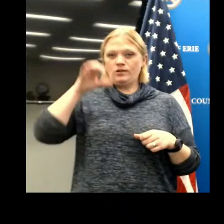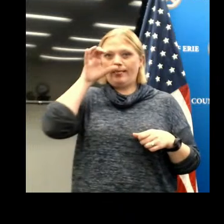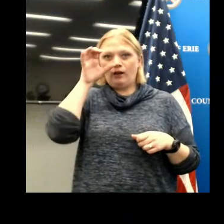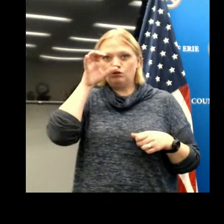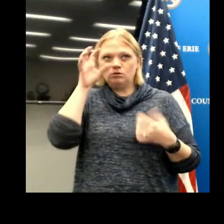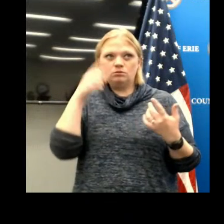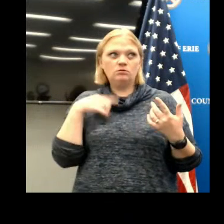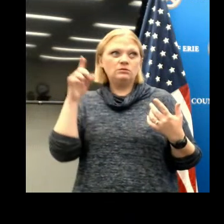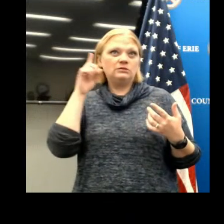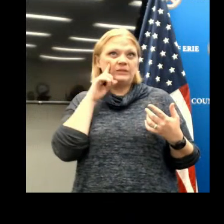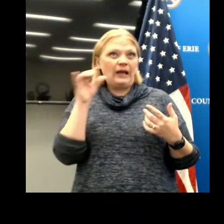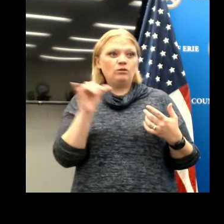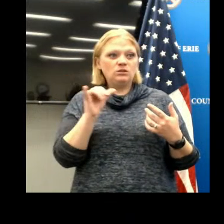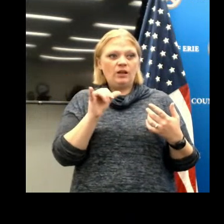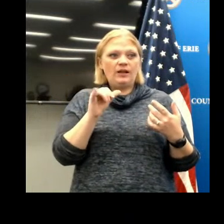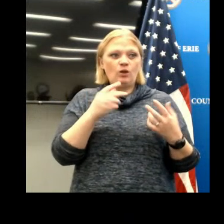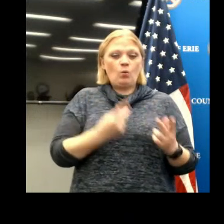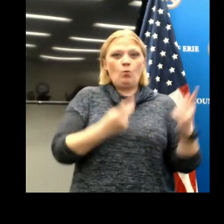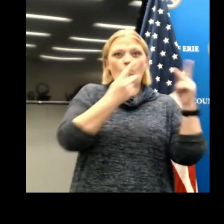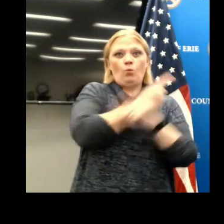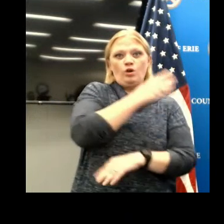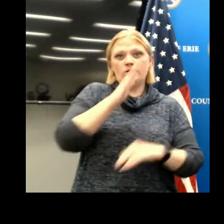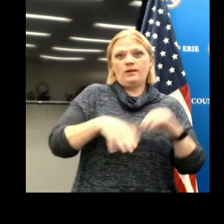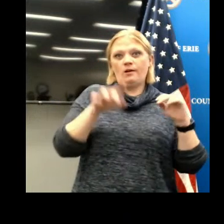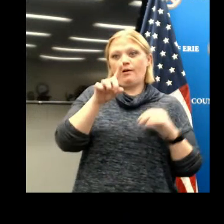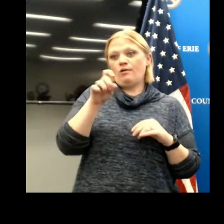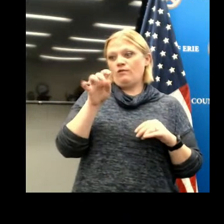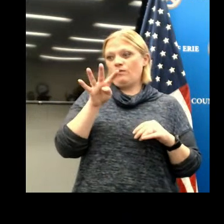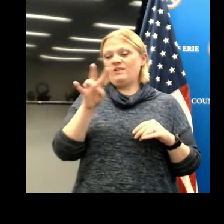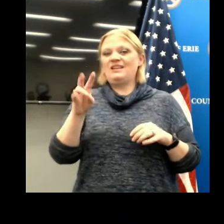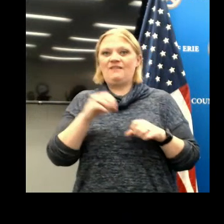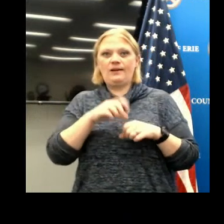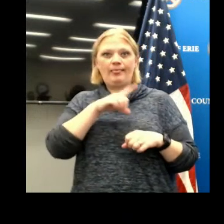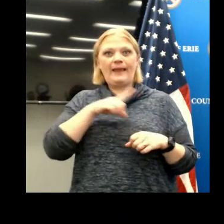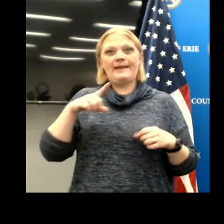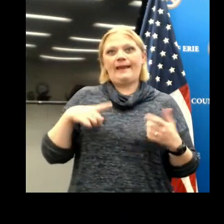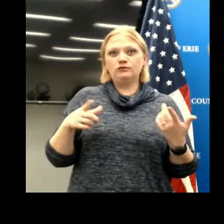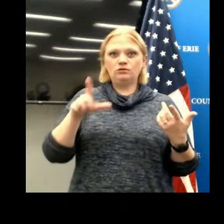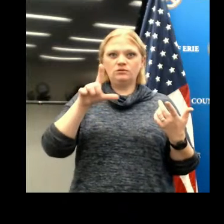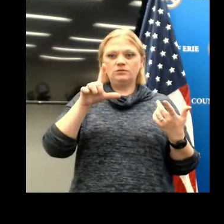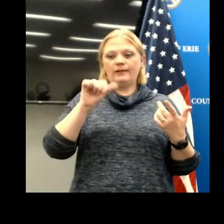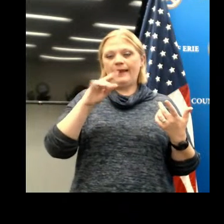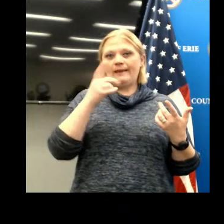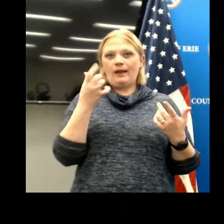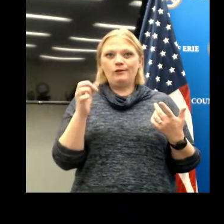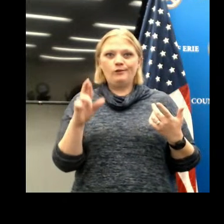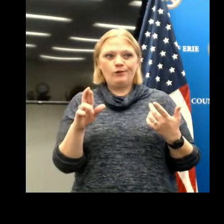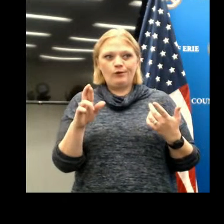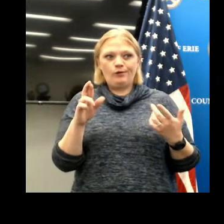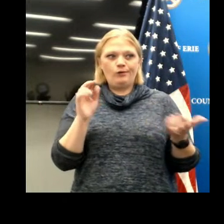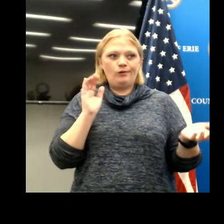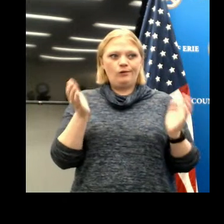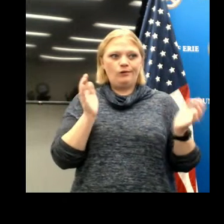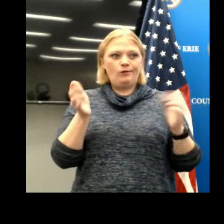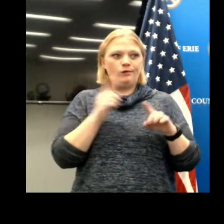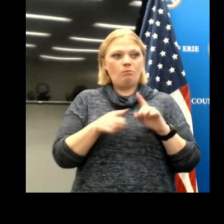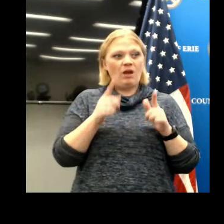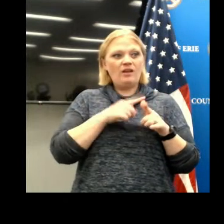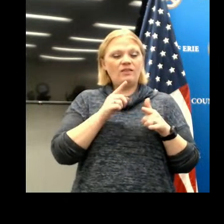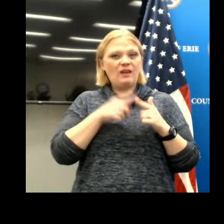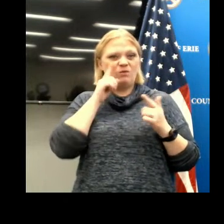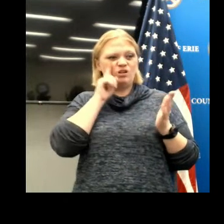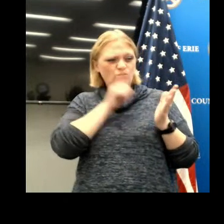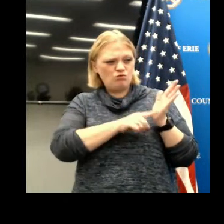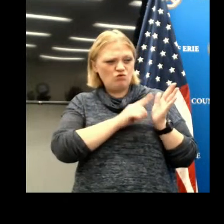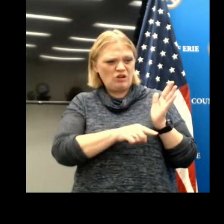makes it sound like it's worse than the 147 in Lancaster, 14086 versus 14221. But then when you take a look at it,